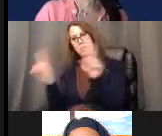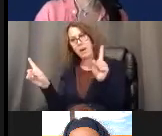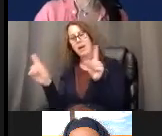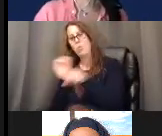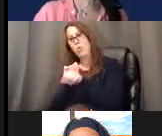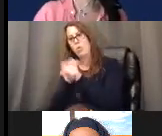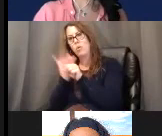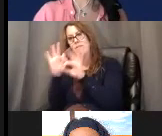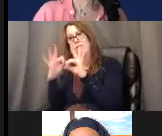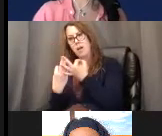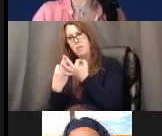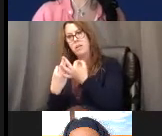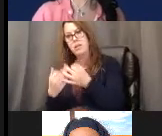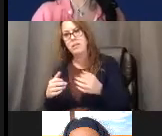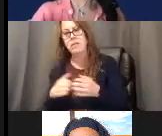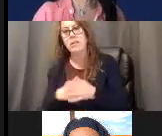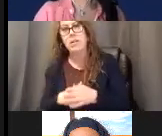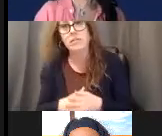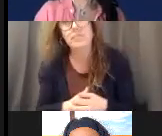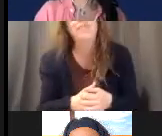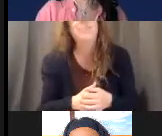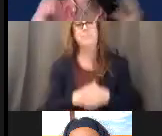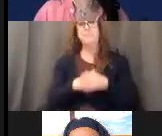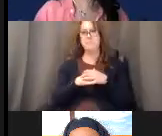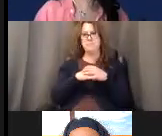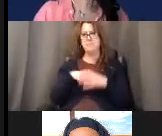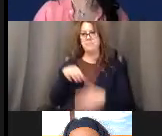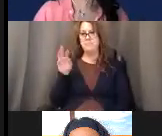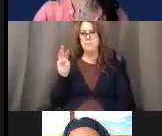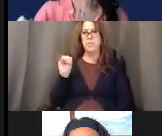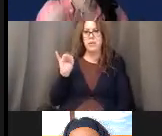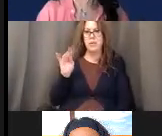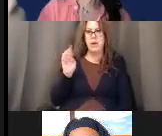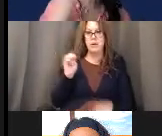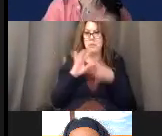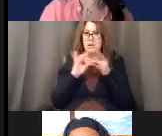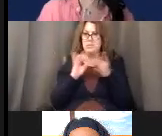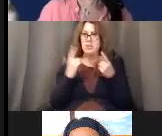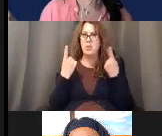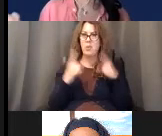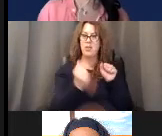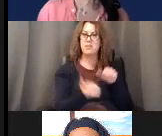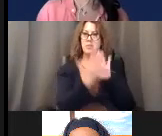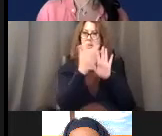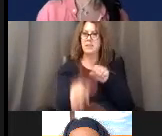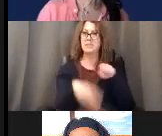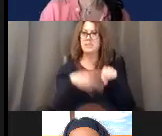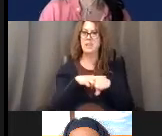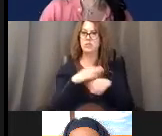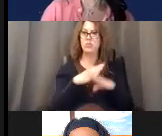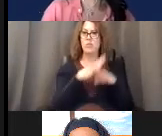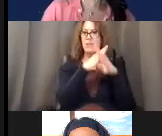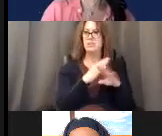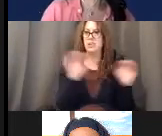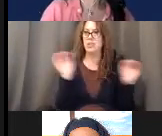once those things are addressed, as Mike said, that actually is a natural prevention, right? There's nothing to go and cycle back through because